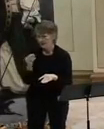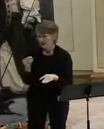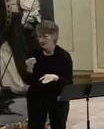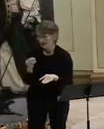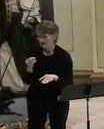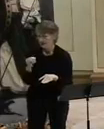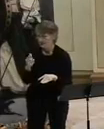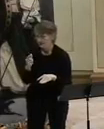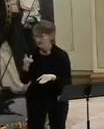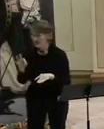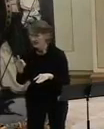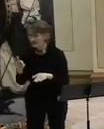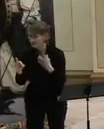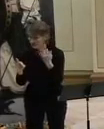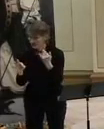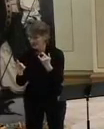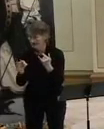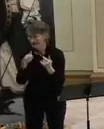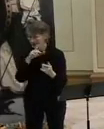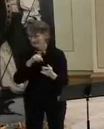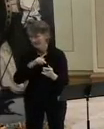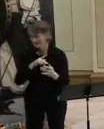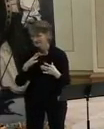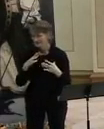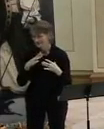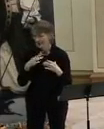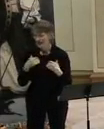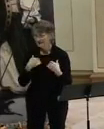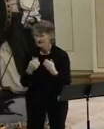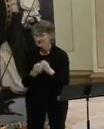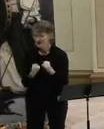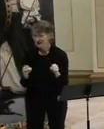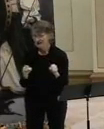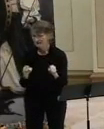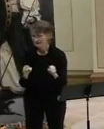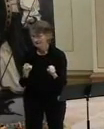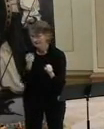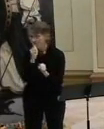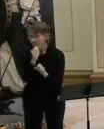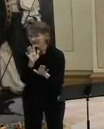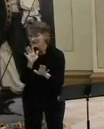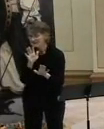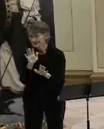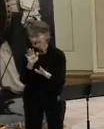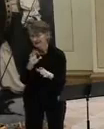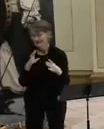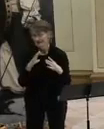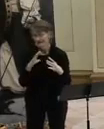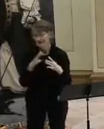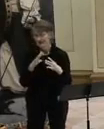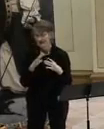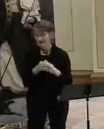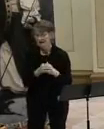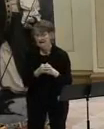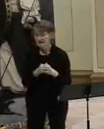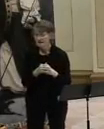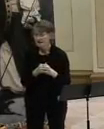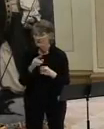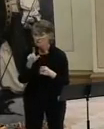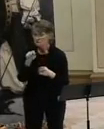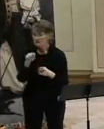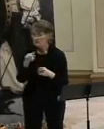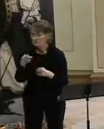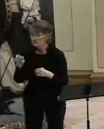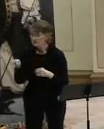November 29th for Thanksgiving. Have a safe and blessed holiday. The 2022